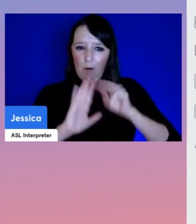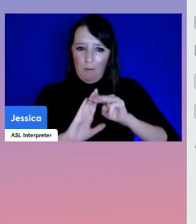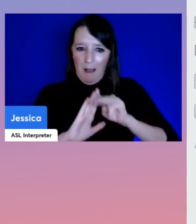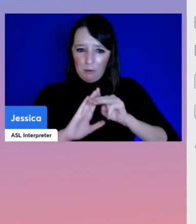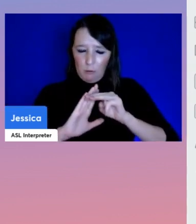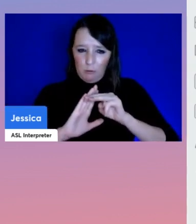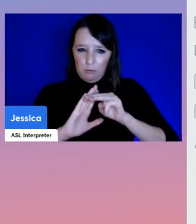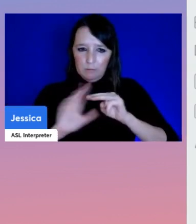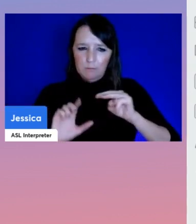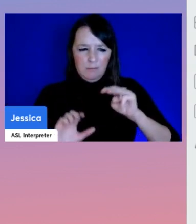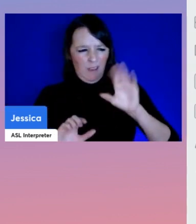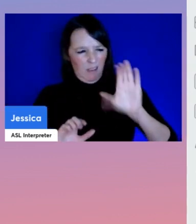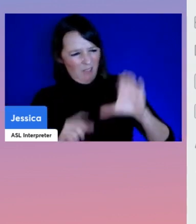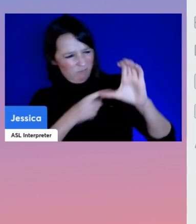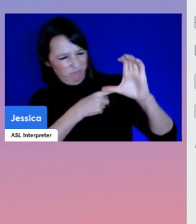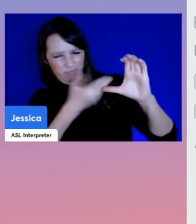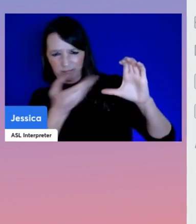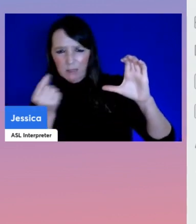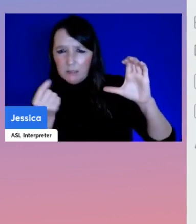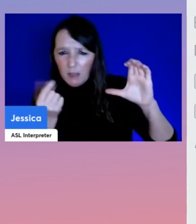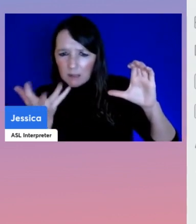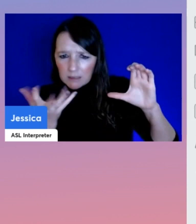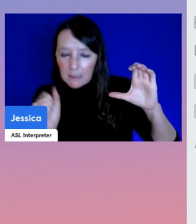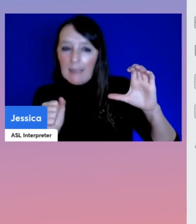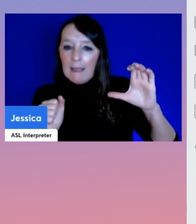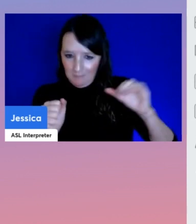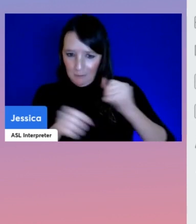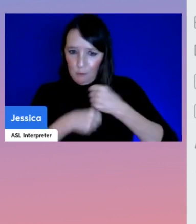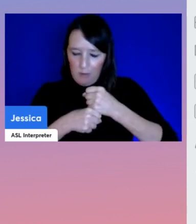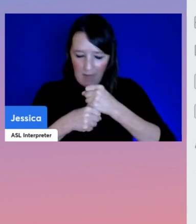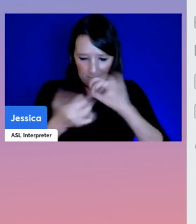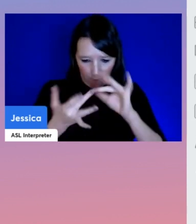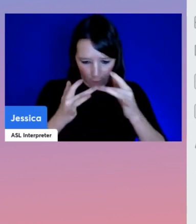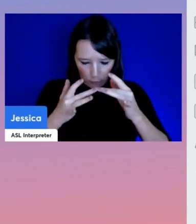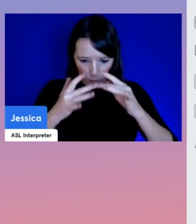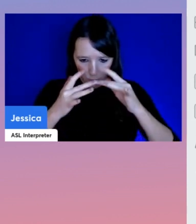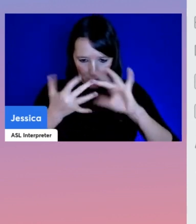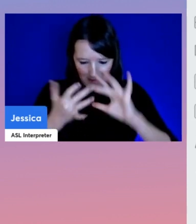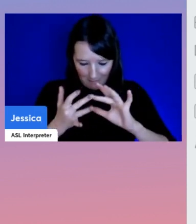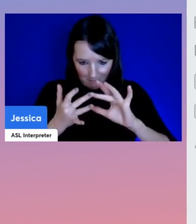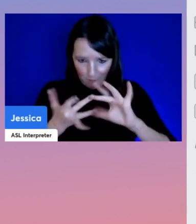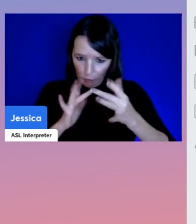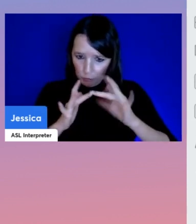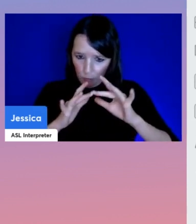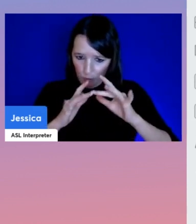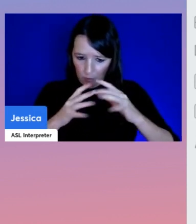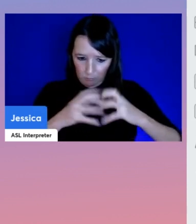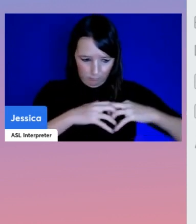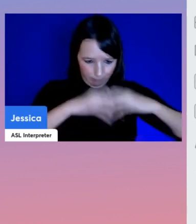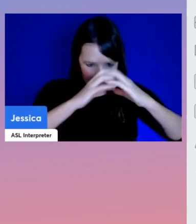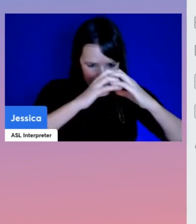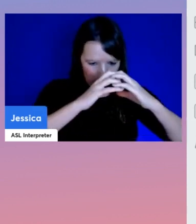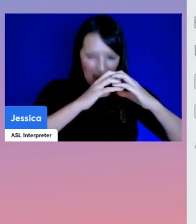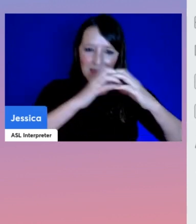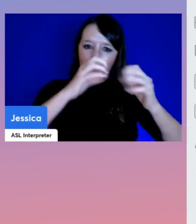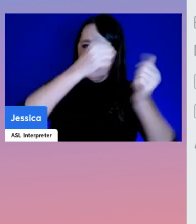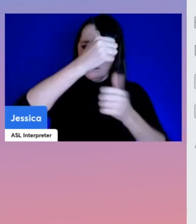it creates a virtual network, and it creates a number of subnets in the virtual network.